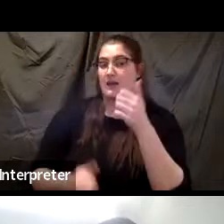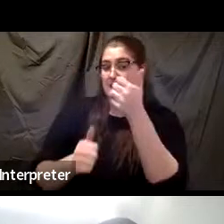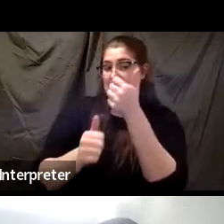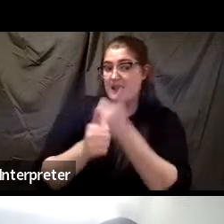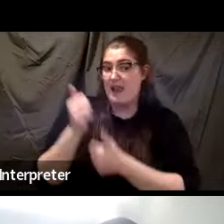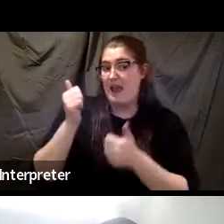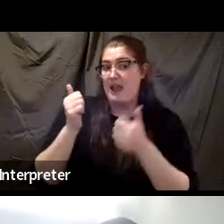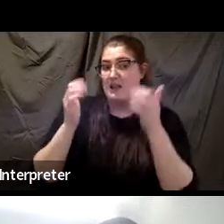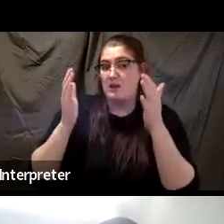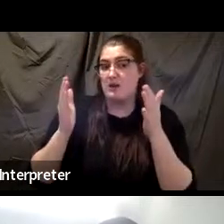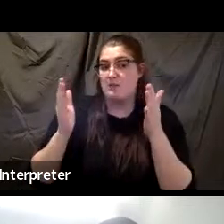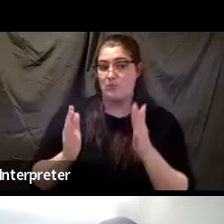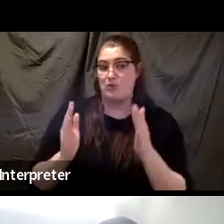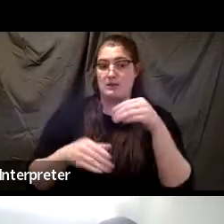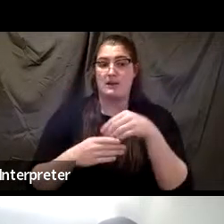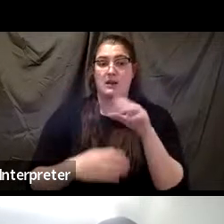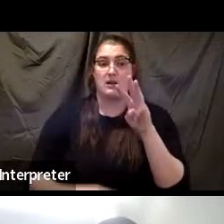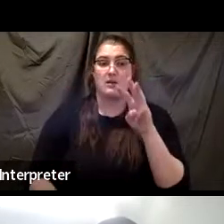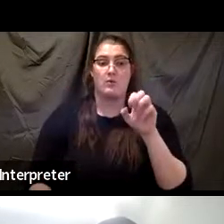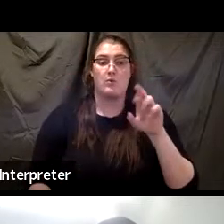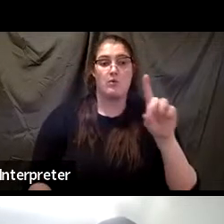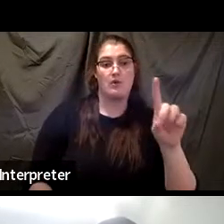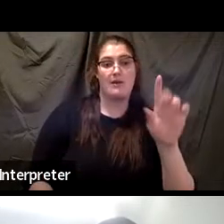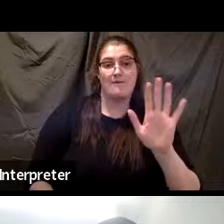Ward 5, because someone said that they were turned away because they weren't.